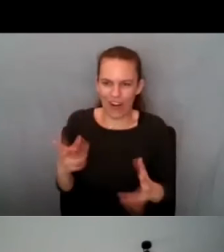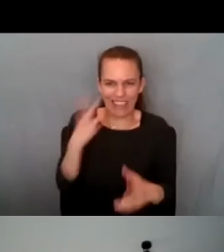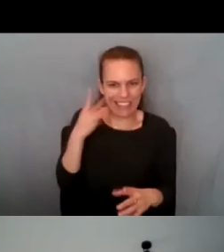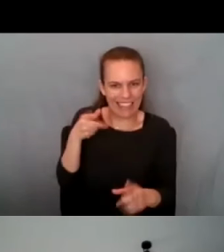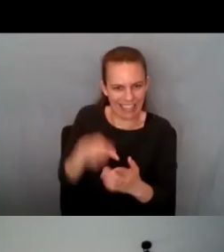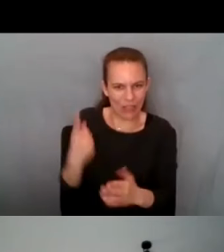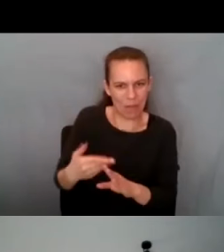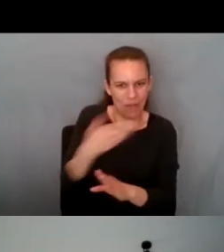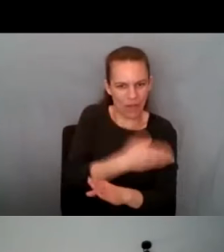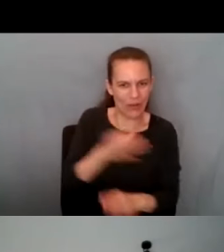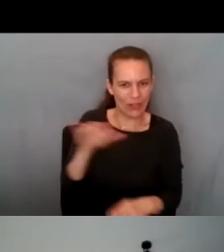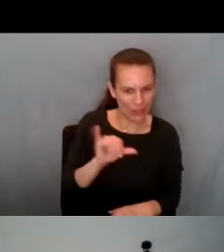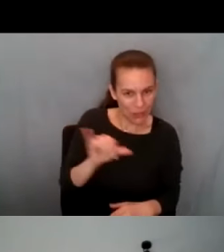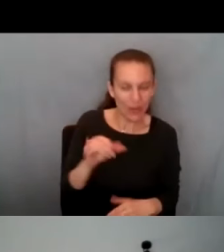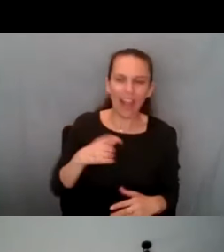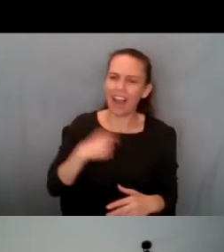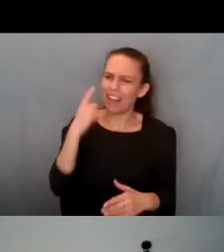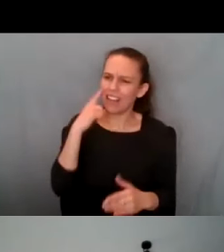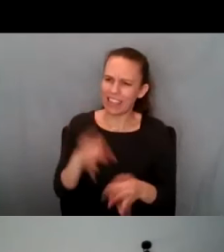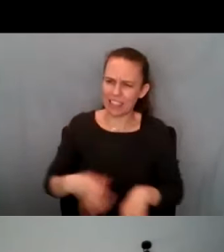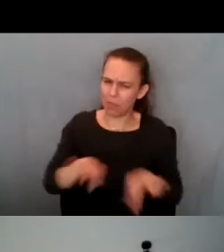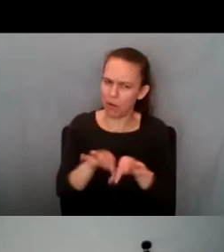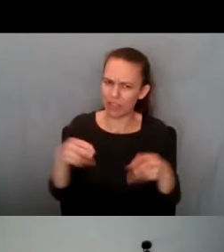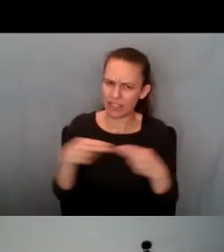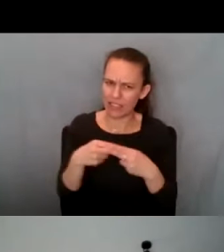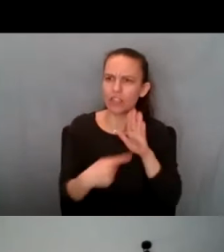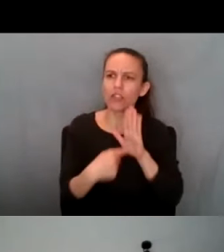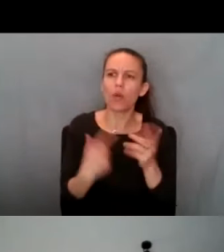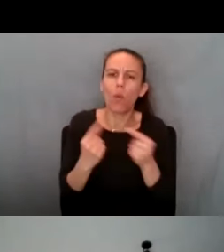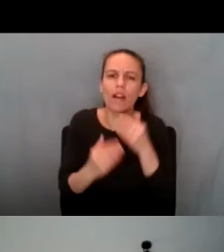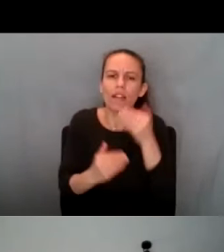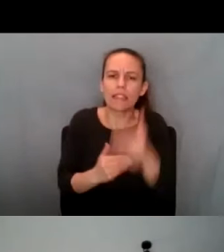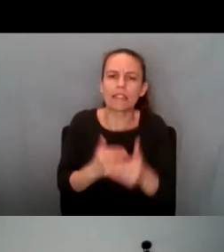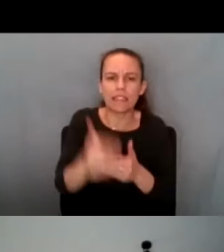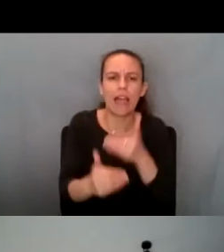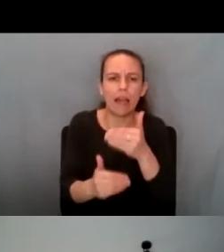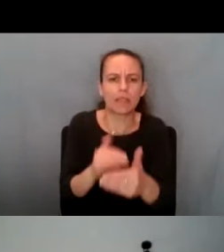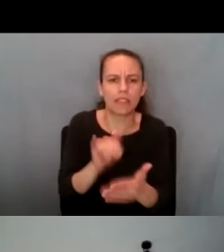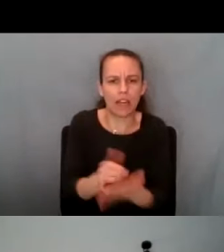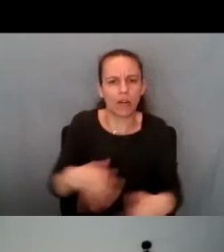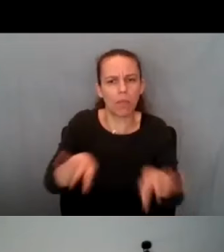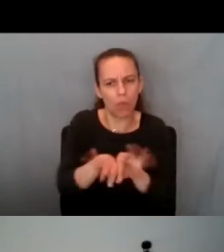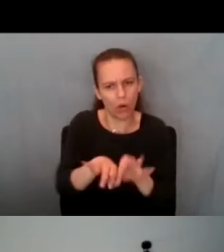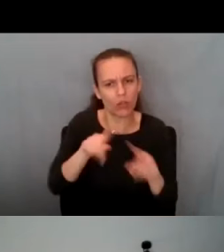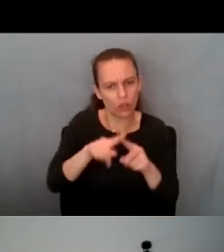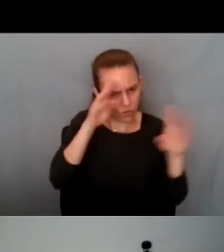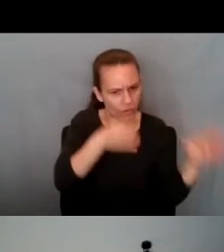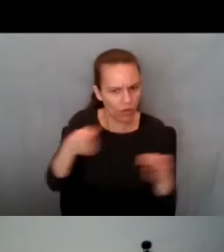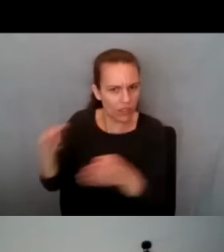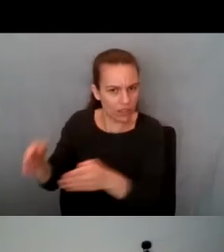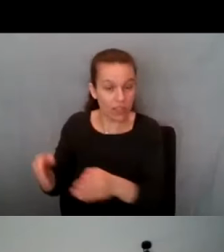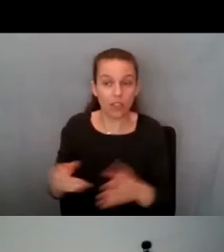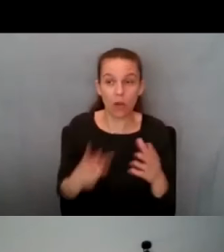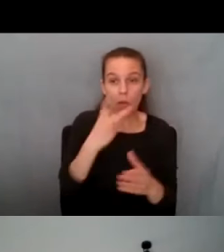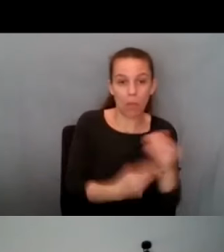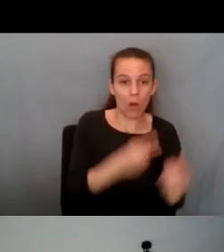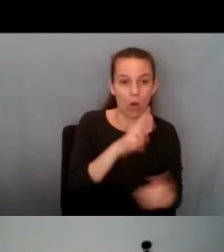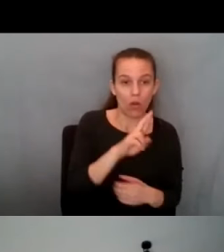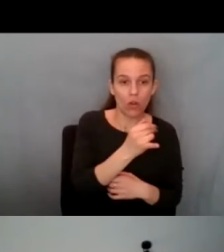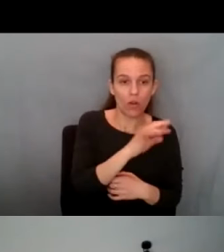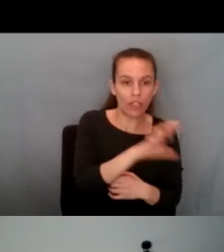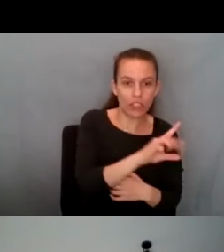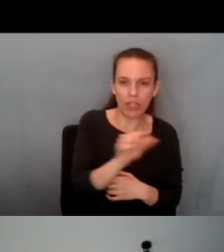think is a very important one, which shows what are the steps that are important to bring out. And so both Richard and Anne spoke of letters that went